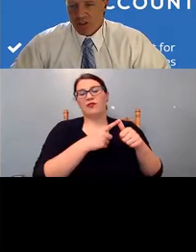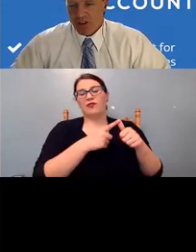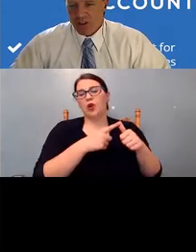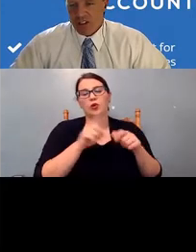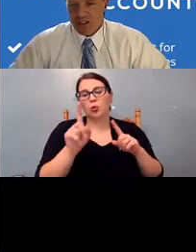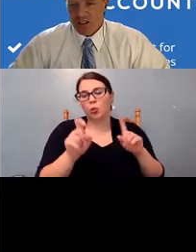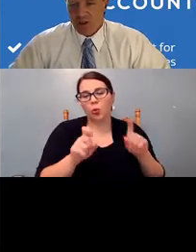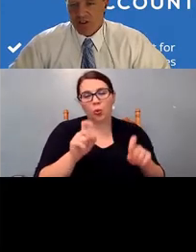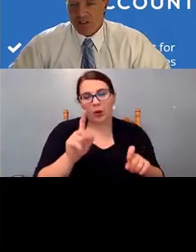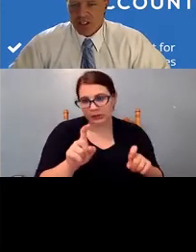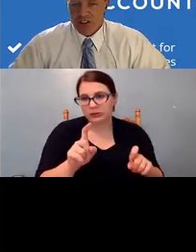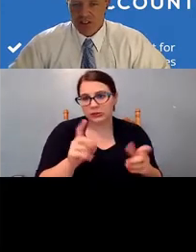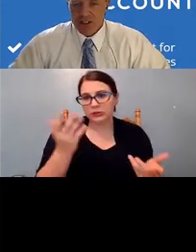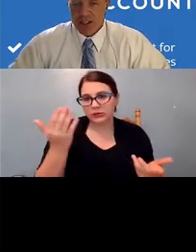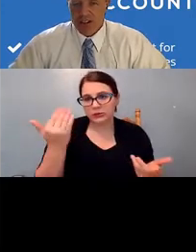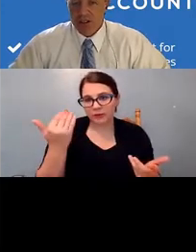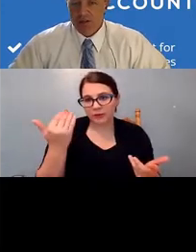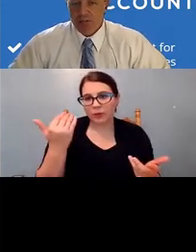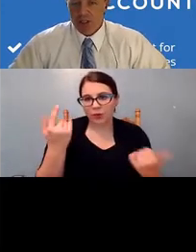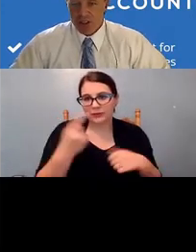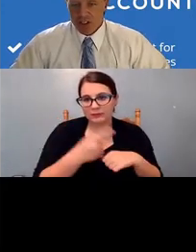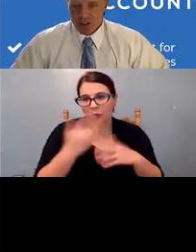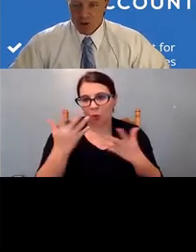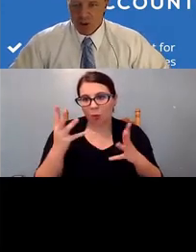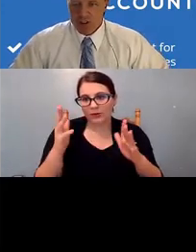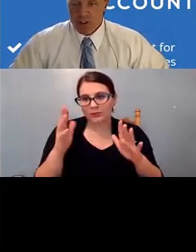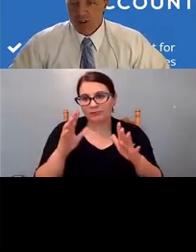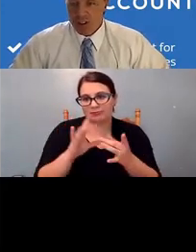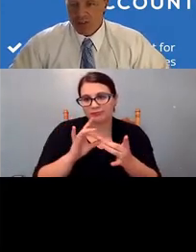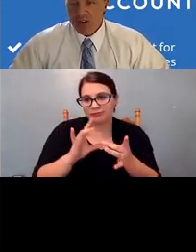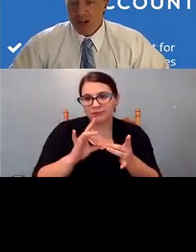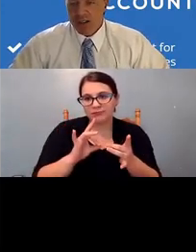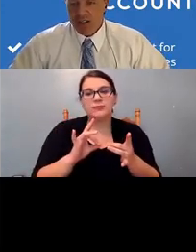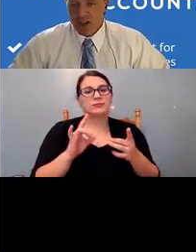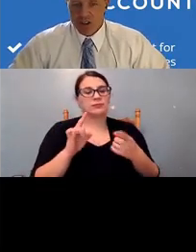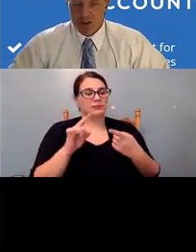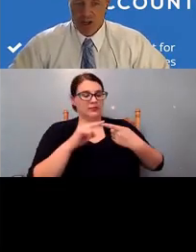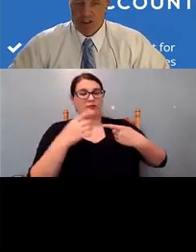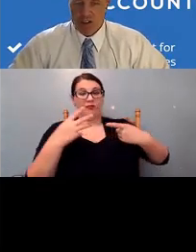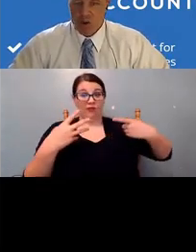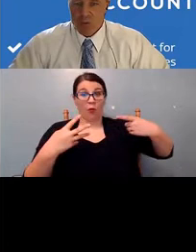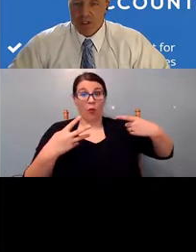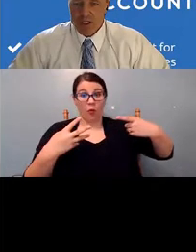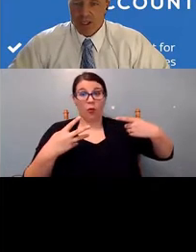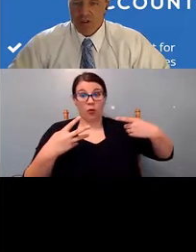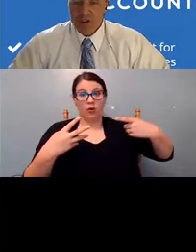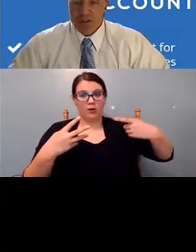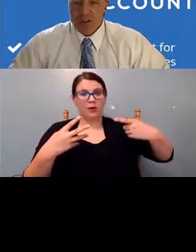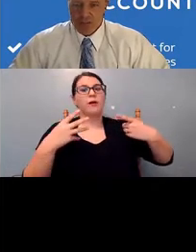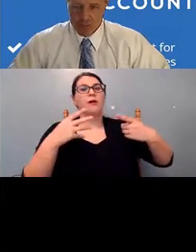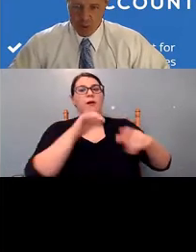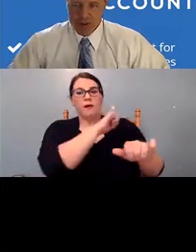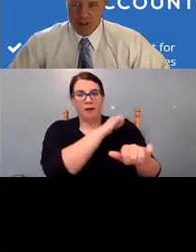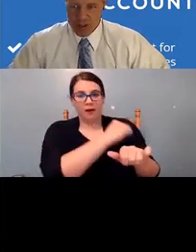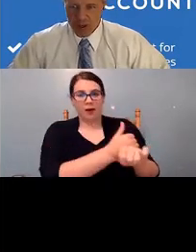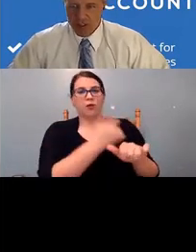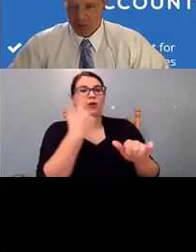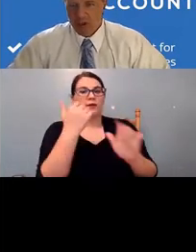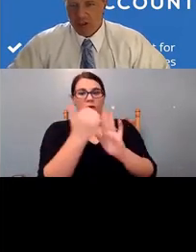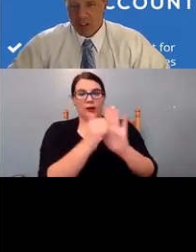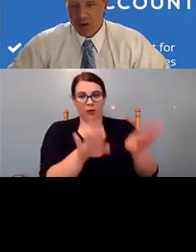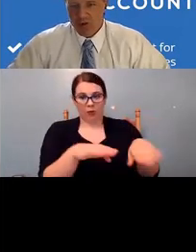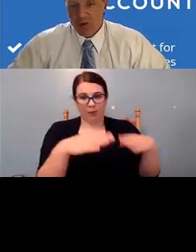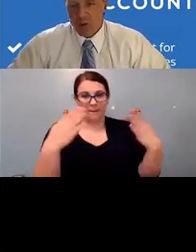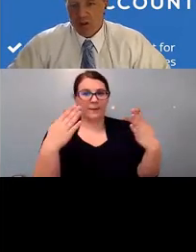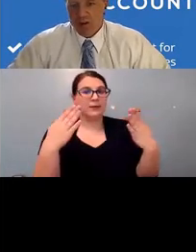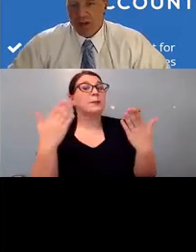as we started the presentation today, these are the ones currently defined as authorized to open the account, with the